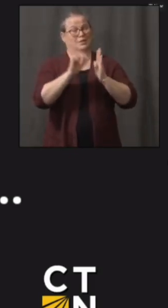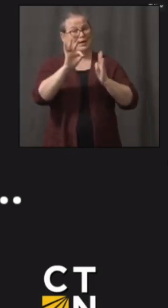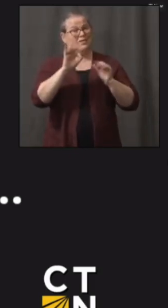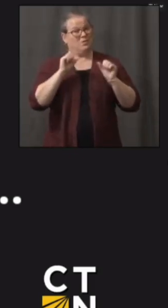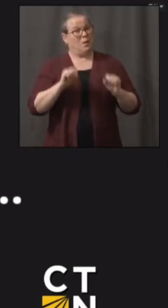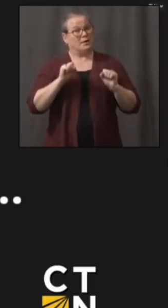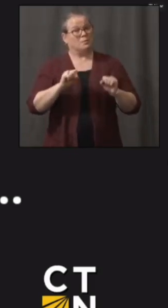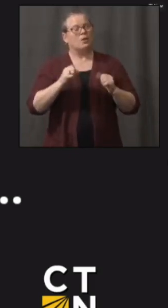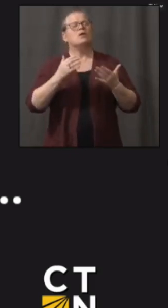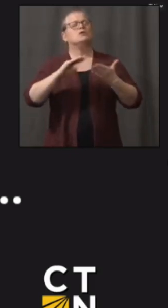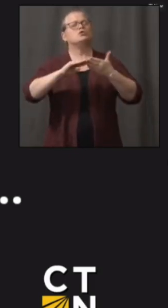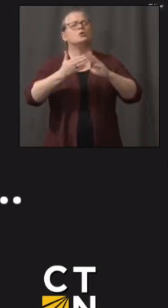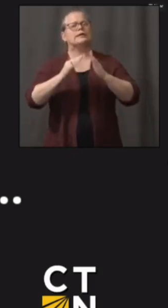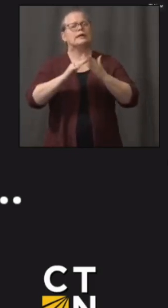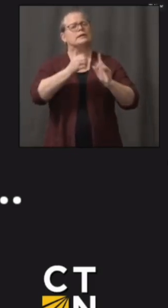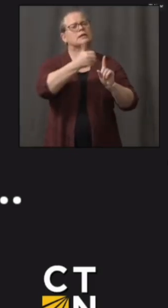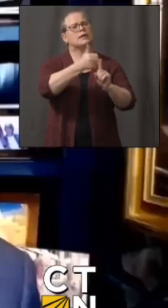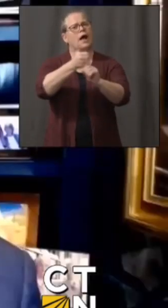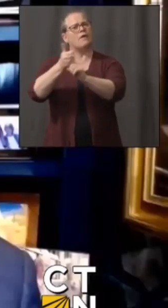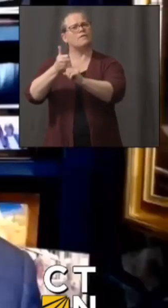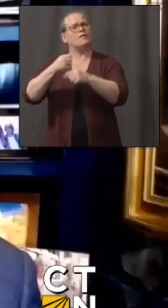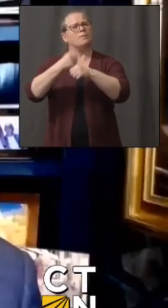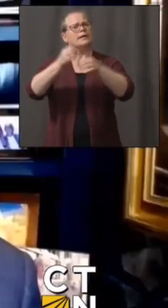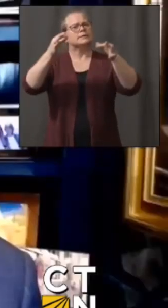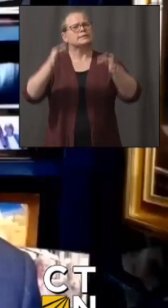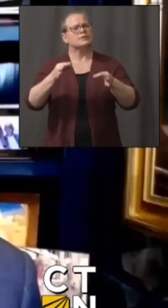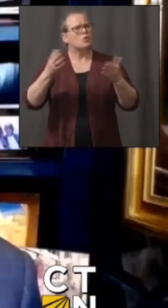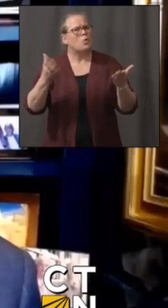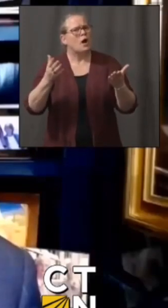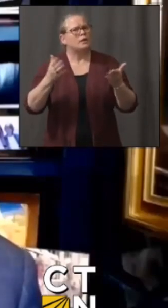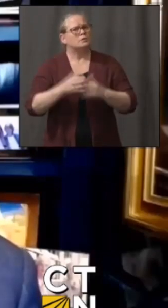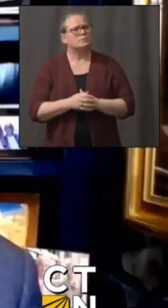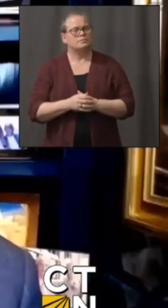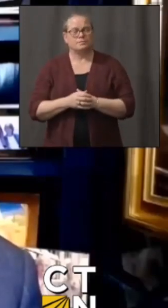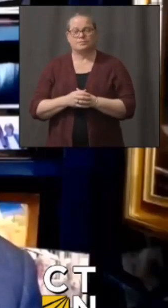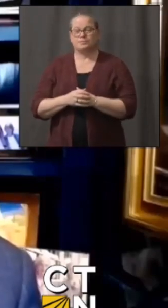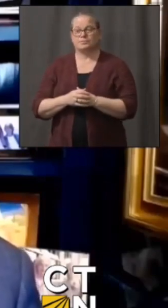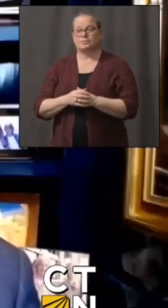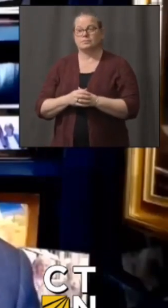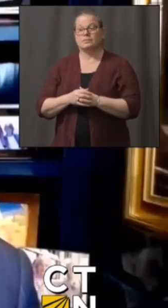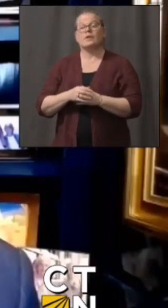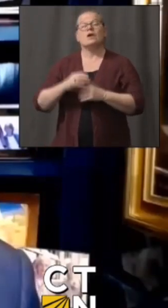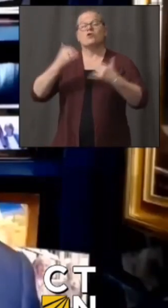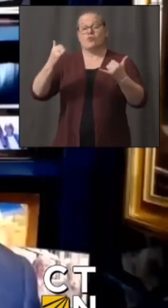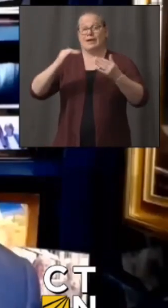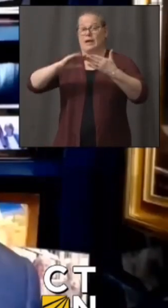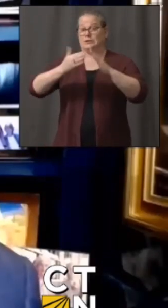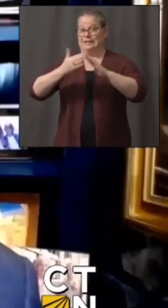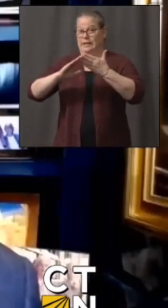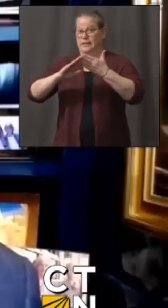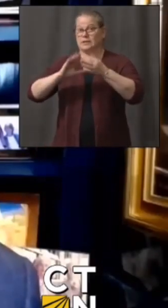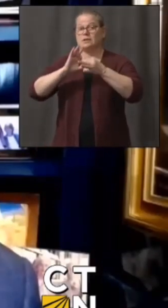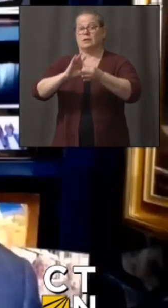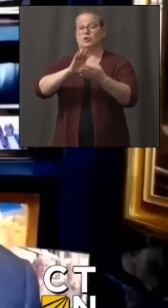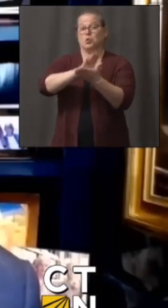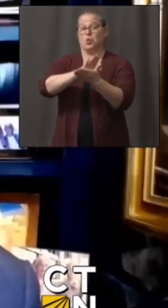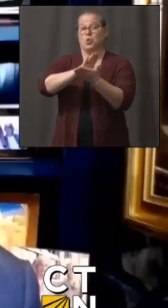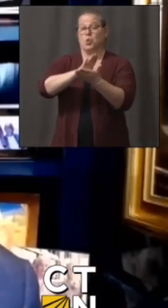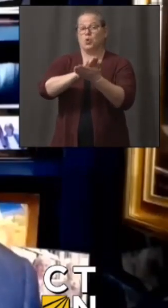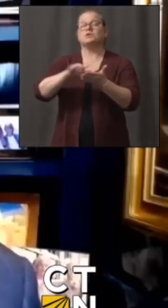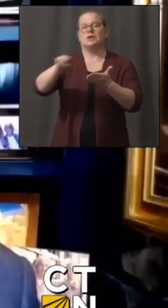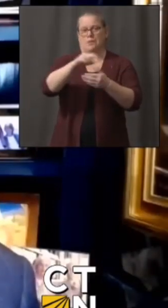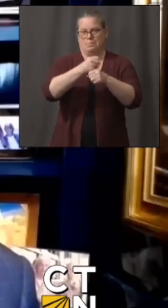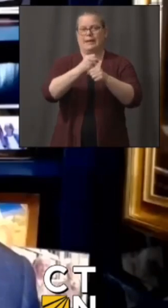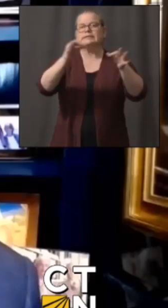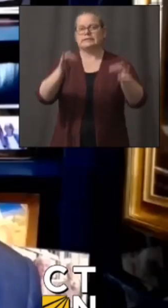this point? Right now, they have jurisdiction in terms of schools, since schools are fundamentally local,